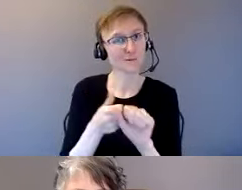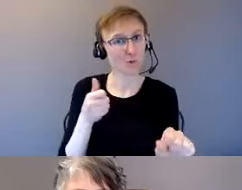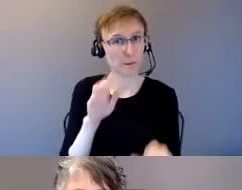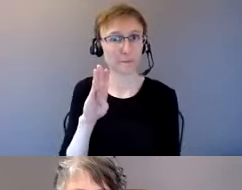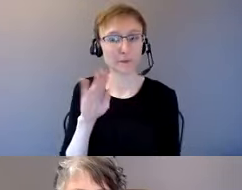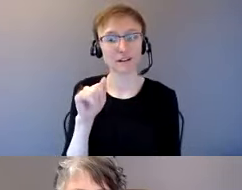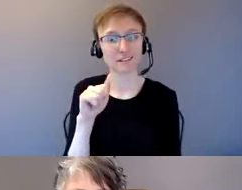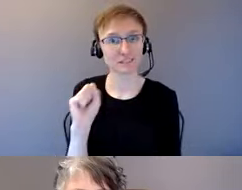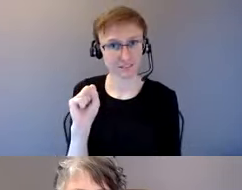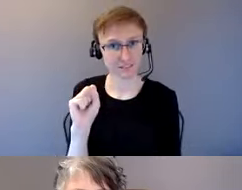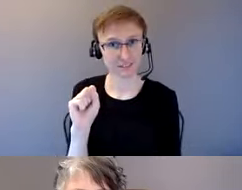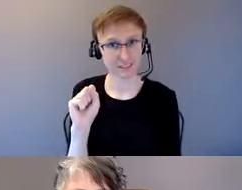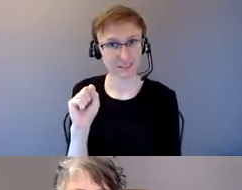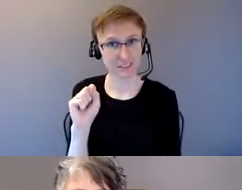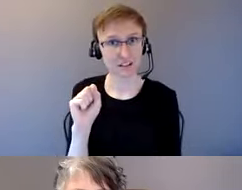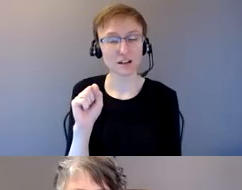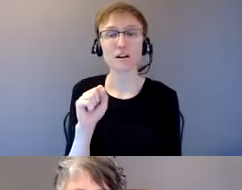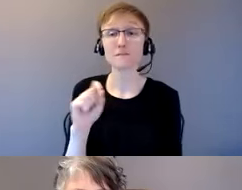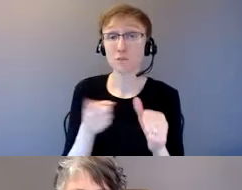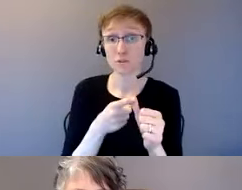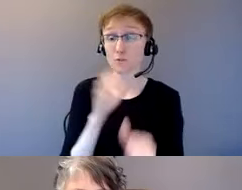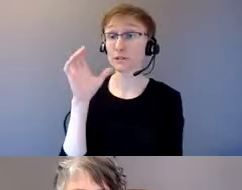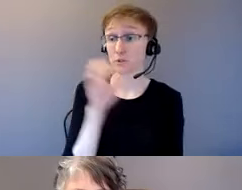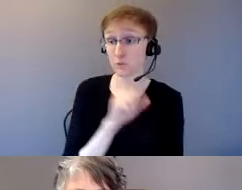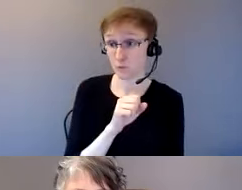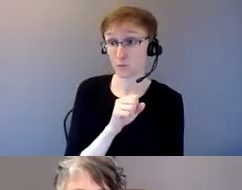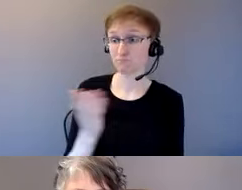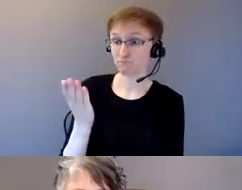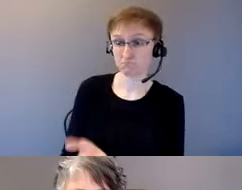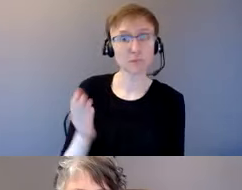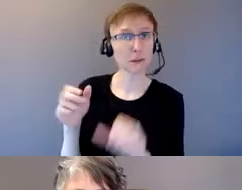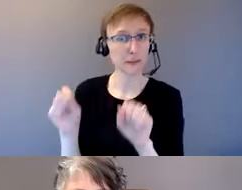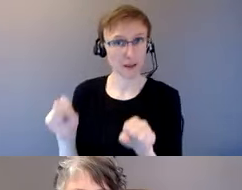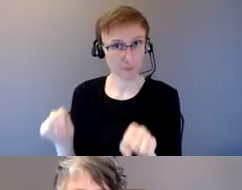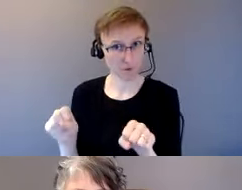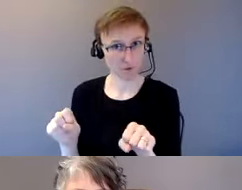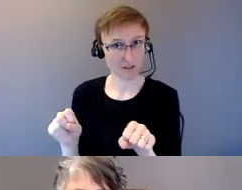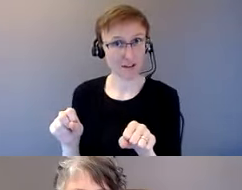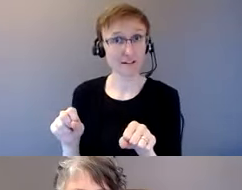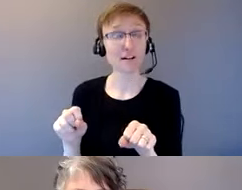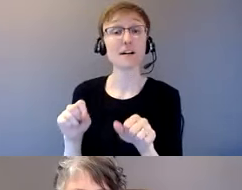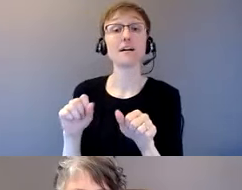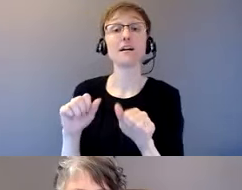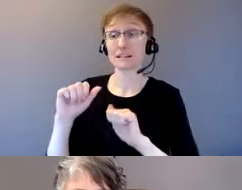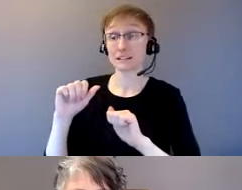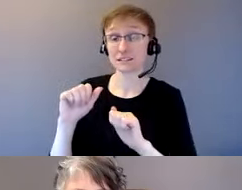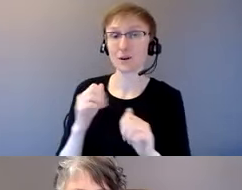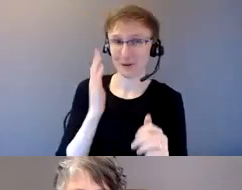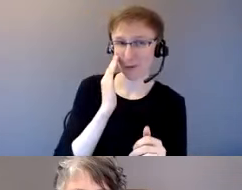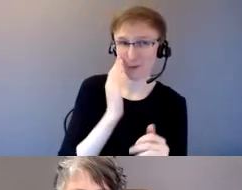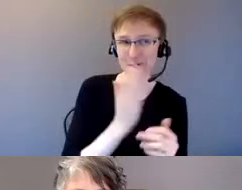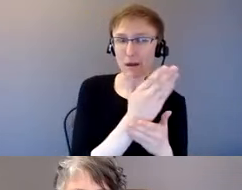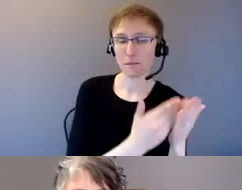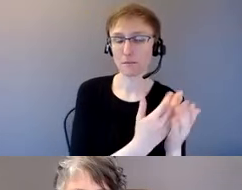before, is presuming that the patient is capable until the assessment is complete, even though there's some evidence to suggest that